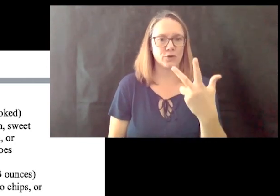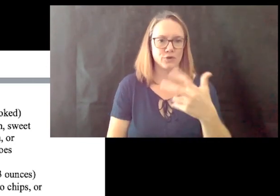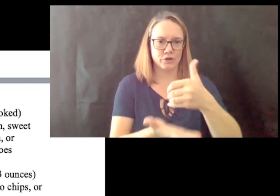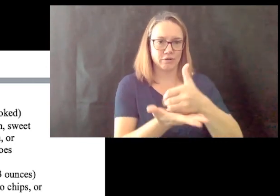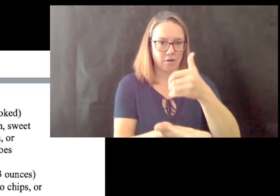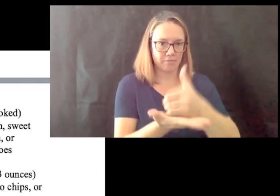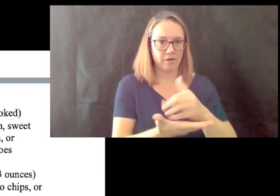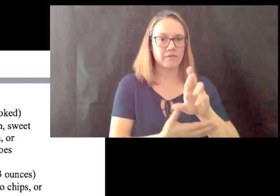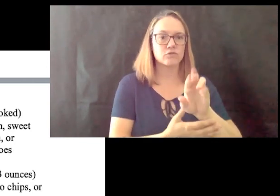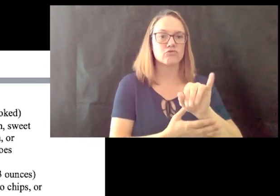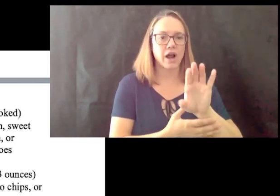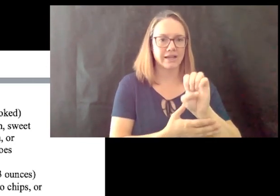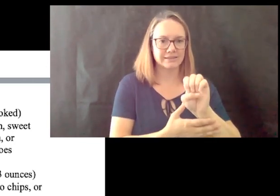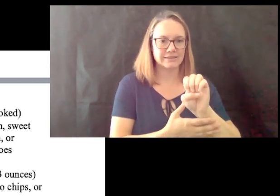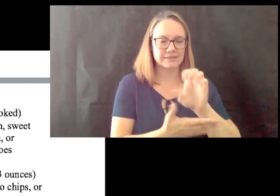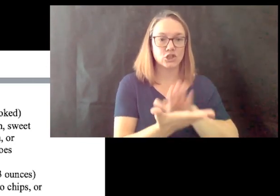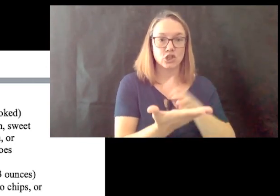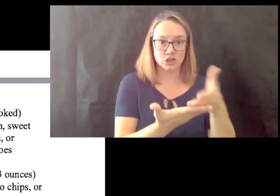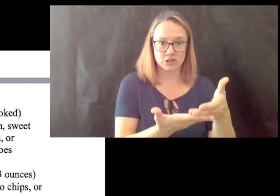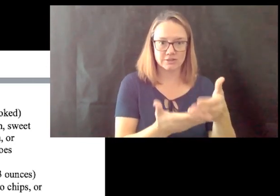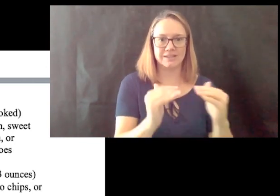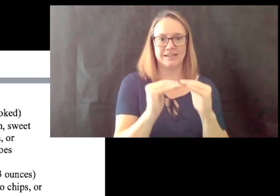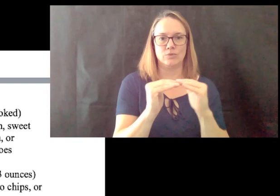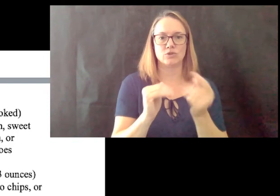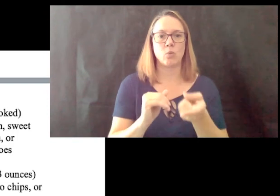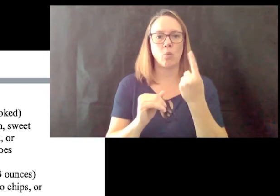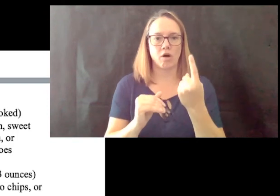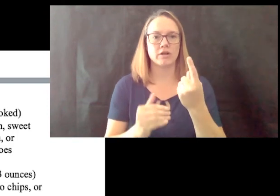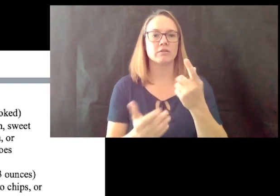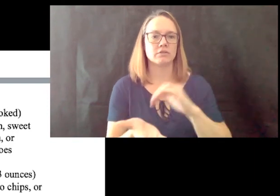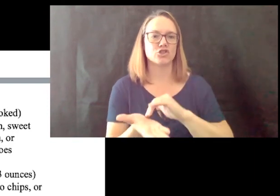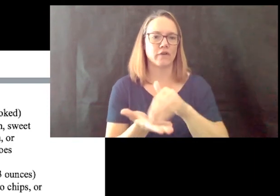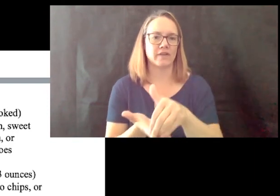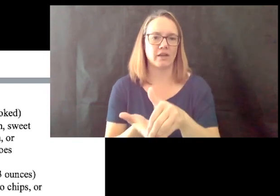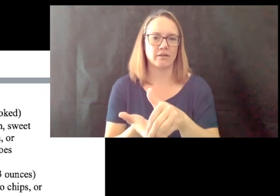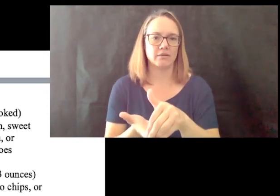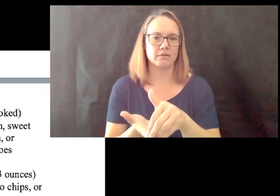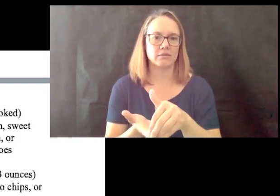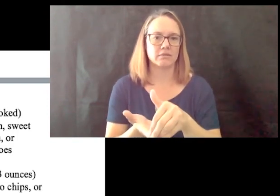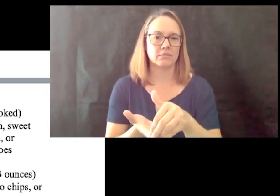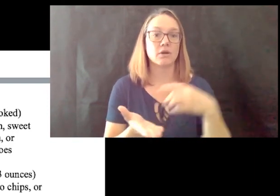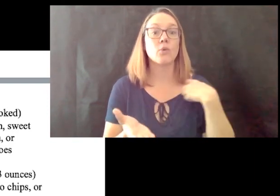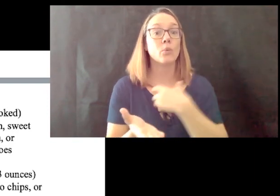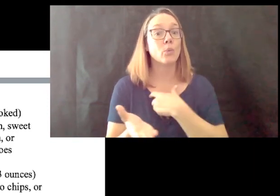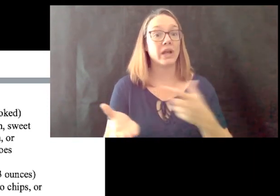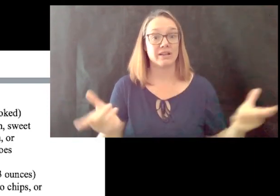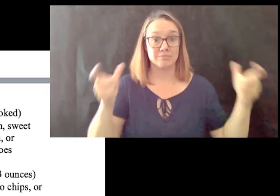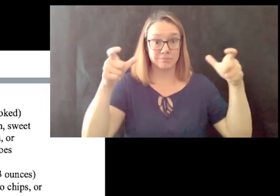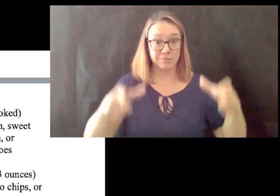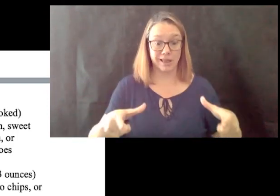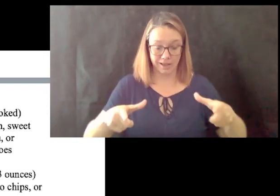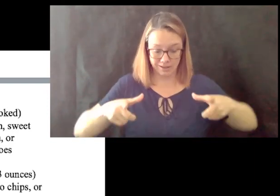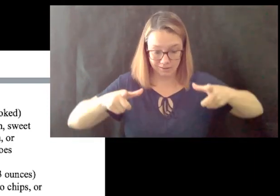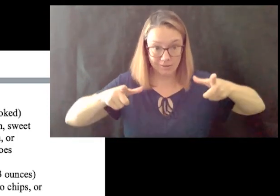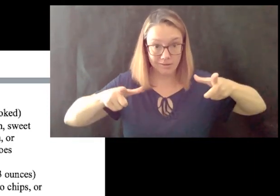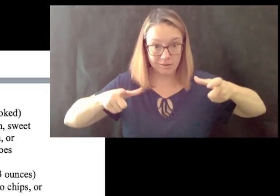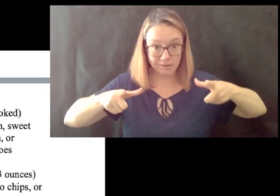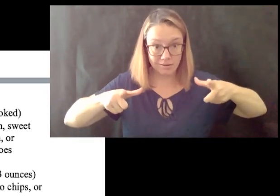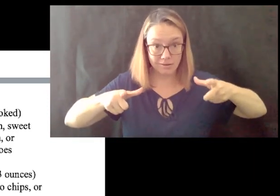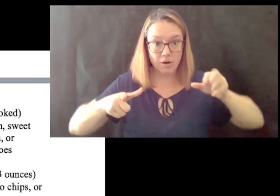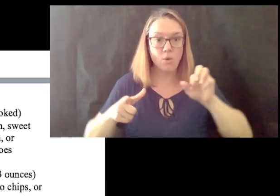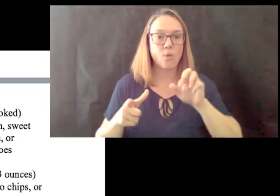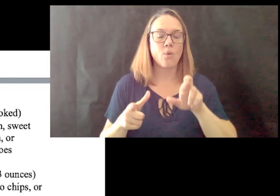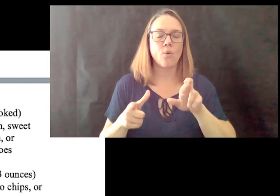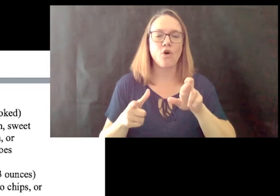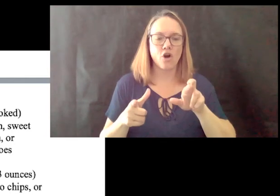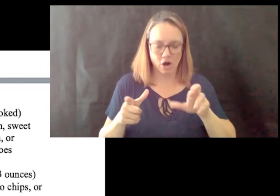of cooked rice is a serving. So simply we could just take anybody's plate, take a picture of it, or actually measure it